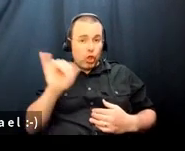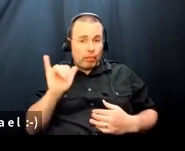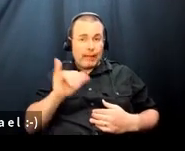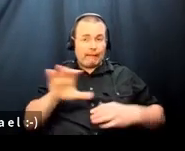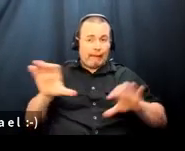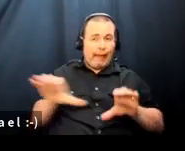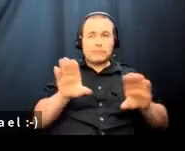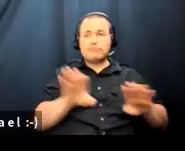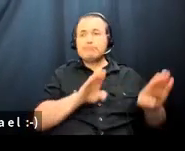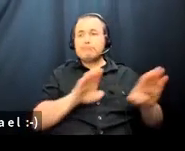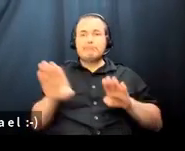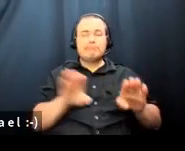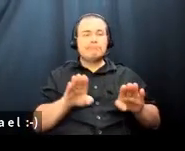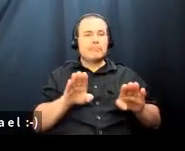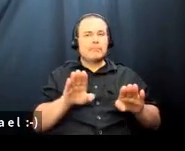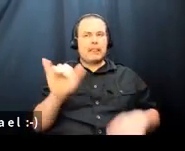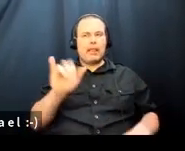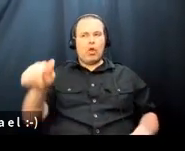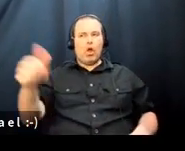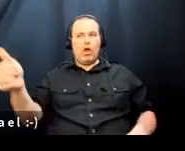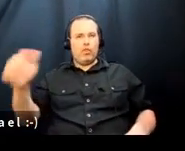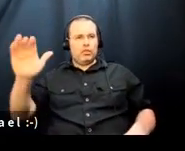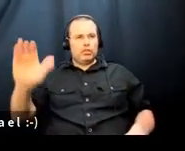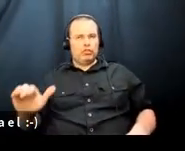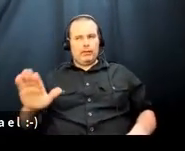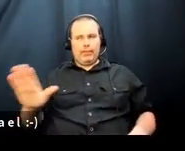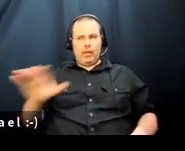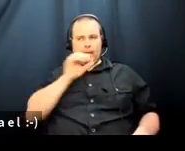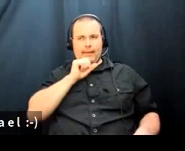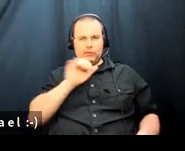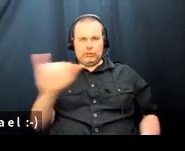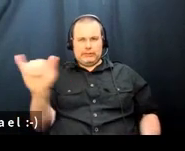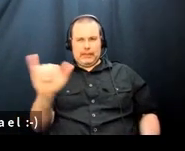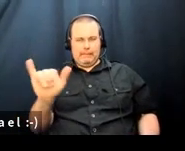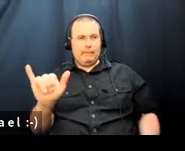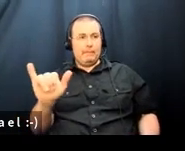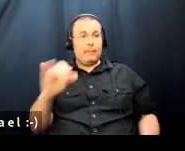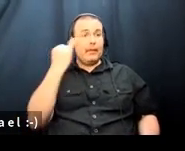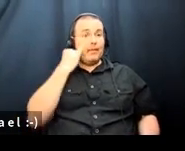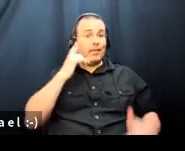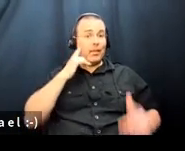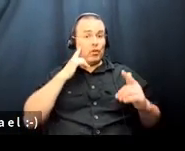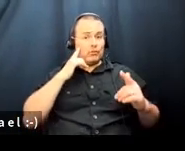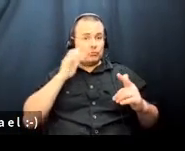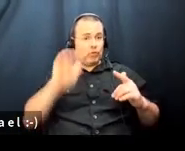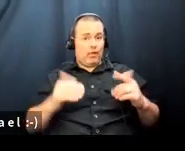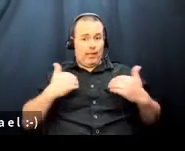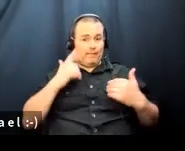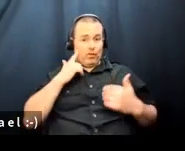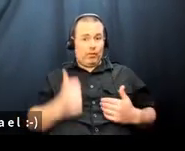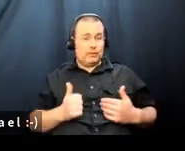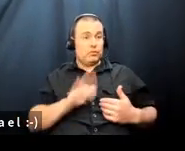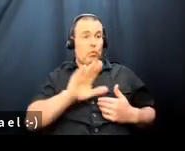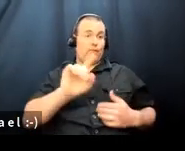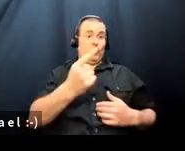And, for some of you, if your child with a hearing loss is your first child, you may not